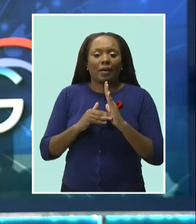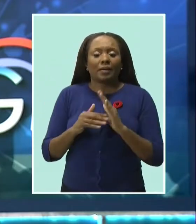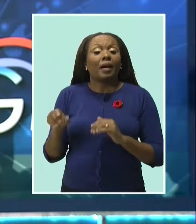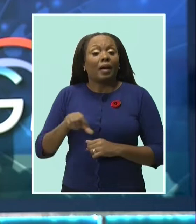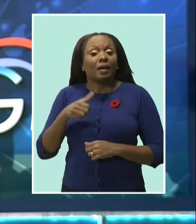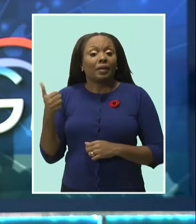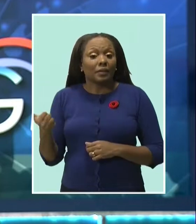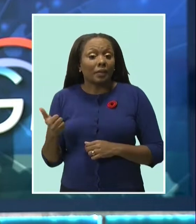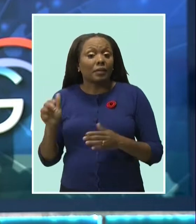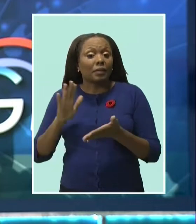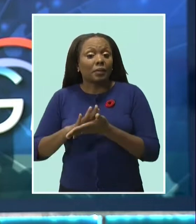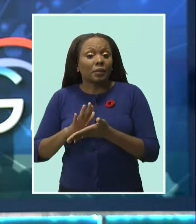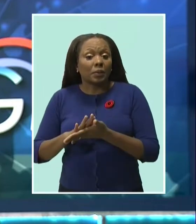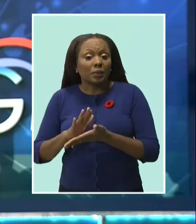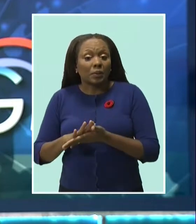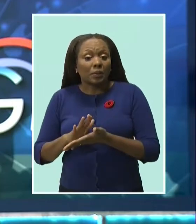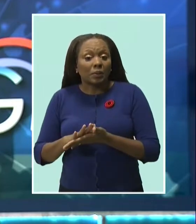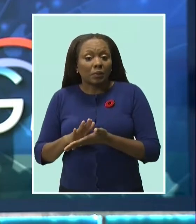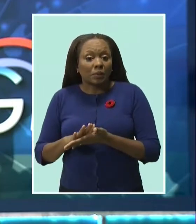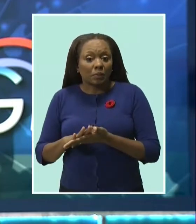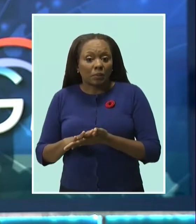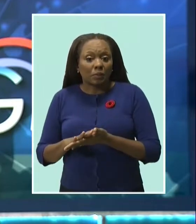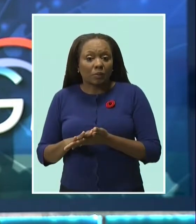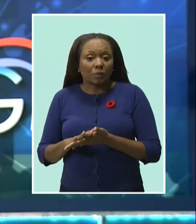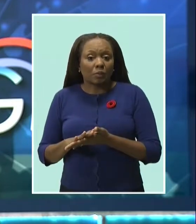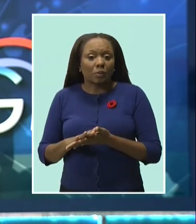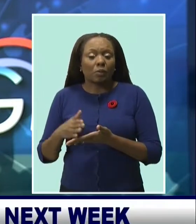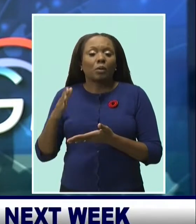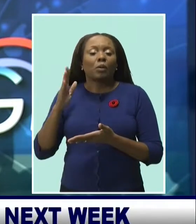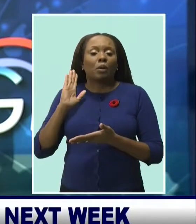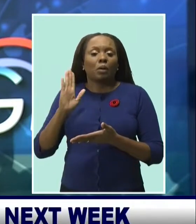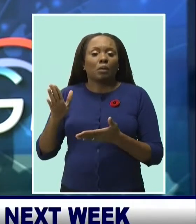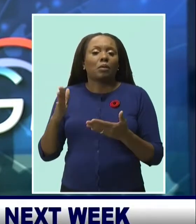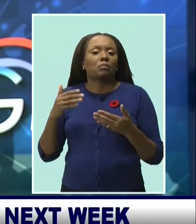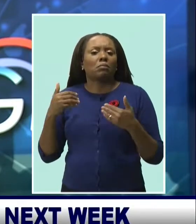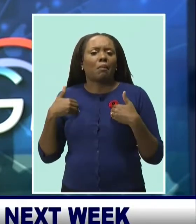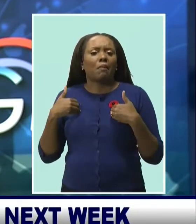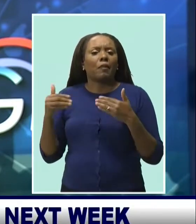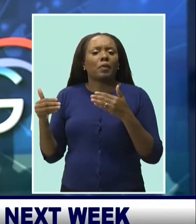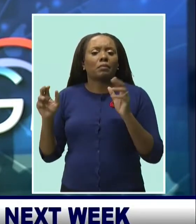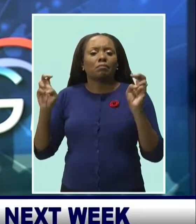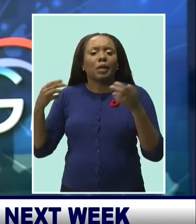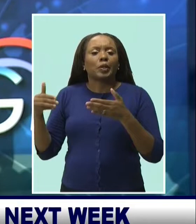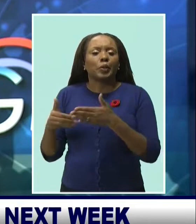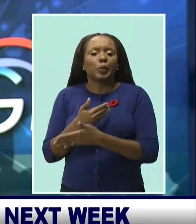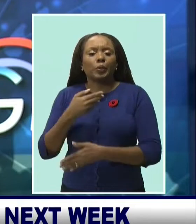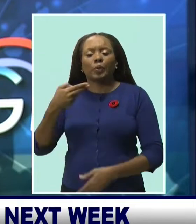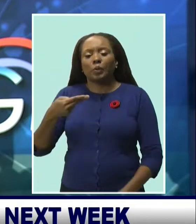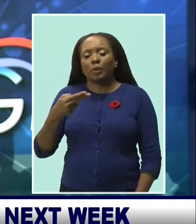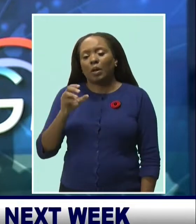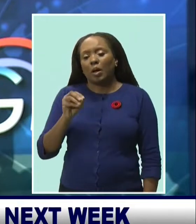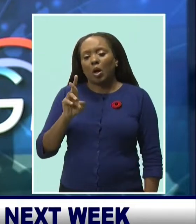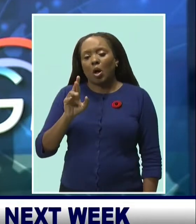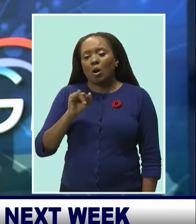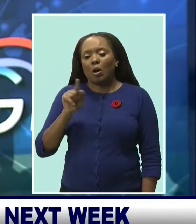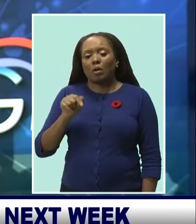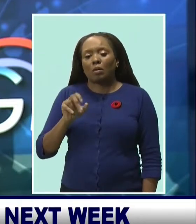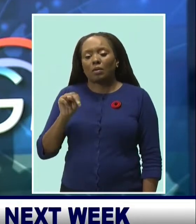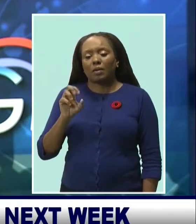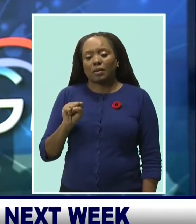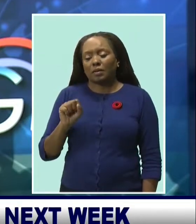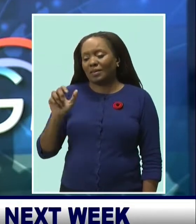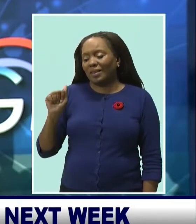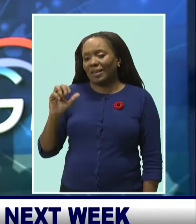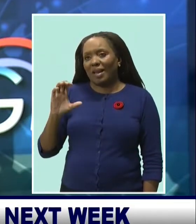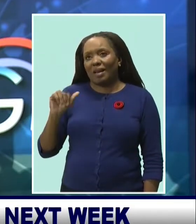The other is situated at the site of the soon-to-be renamed New Horizons Academy. Education Minister Santia Bradshaw made the disclosure